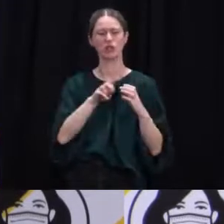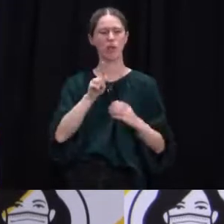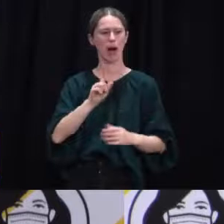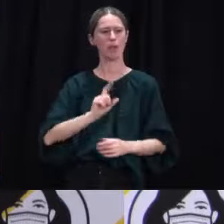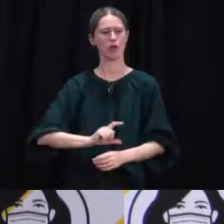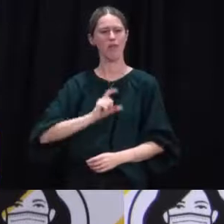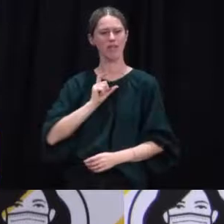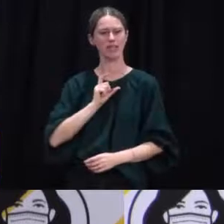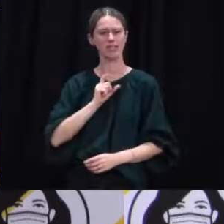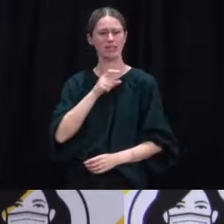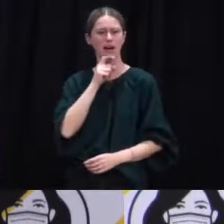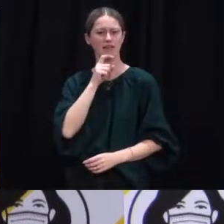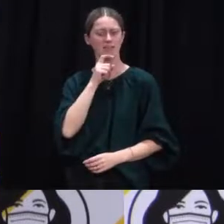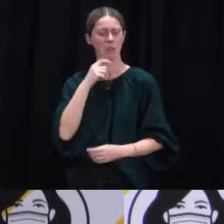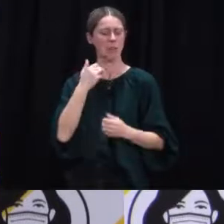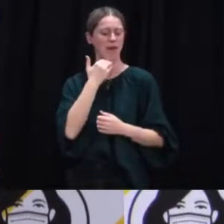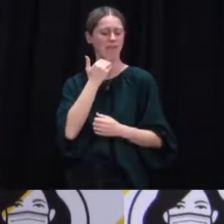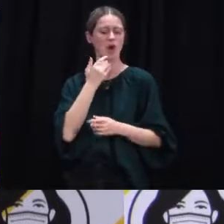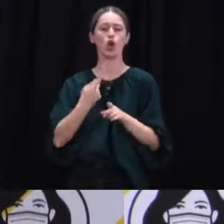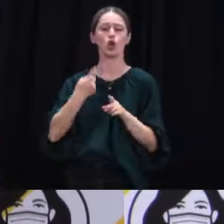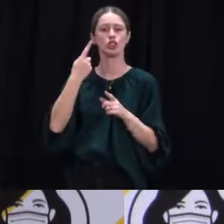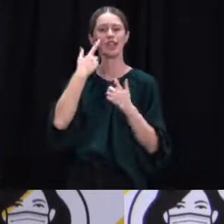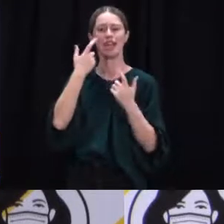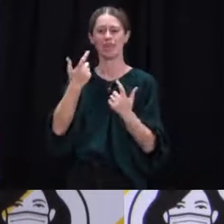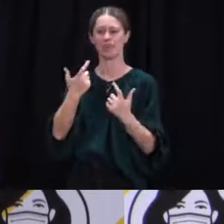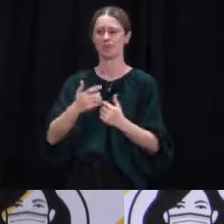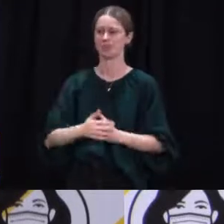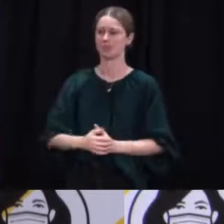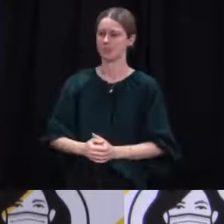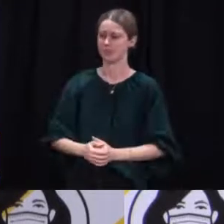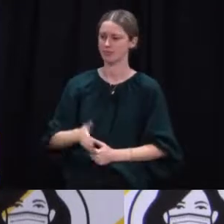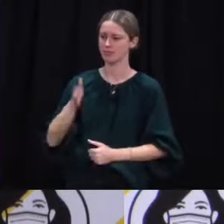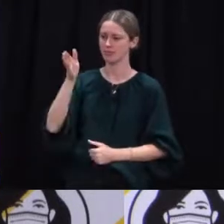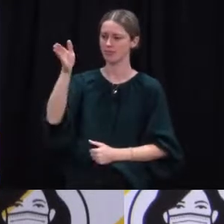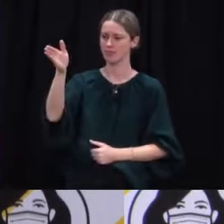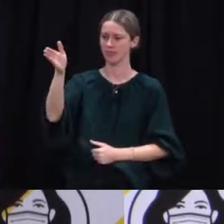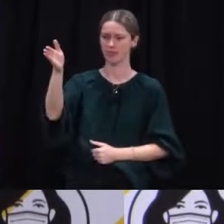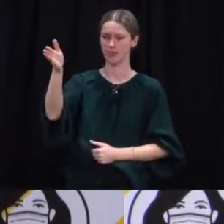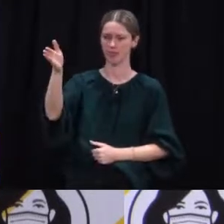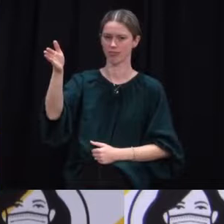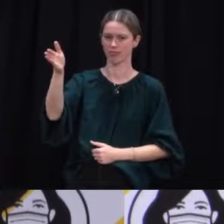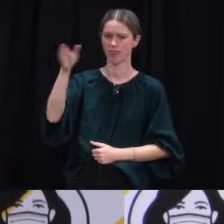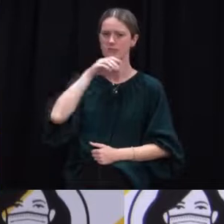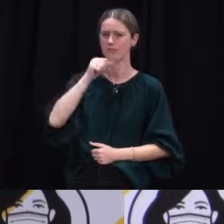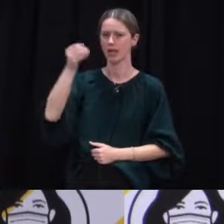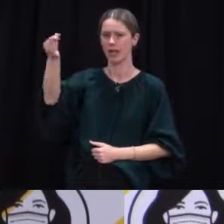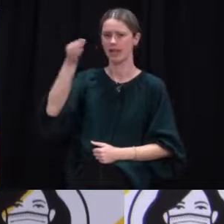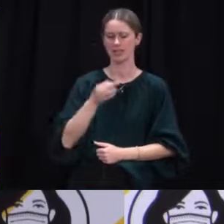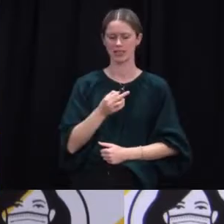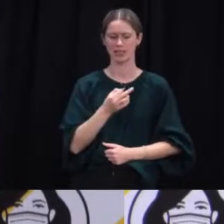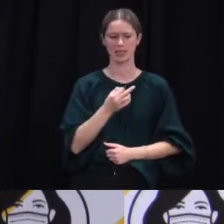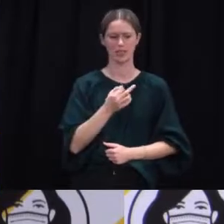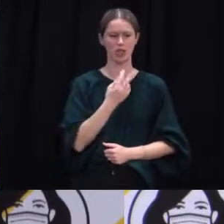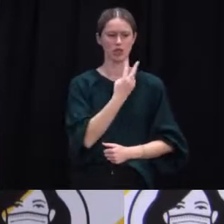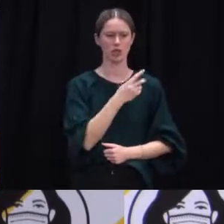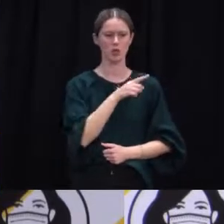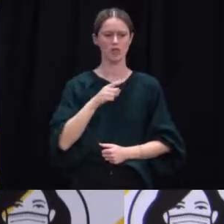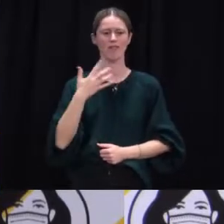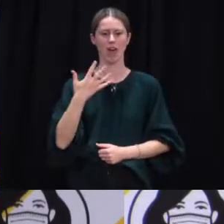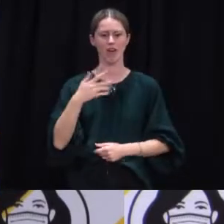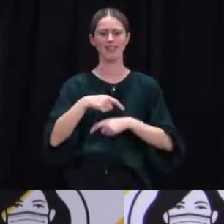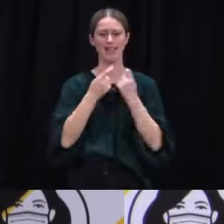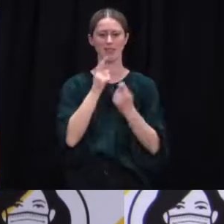been at a location of interest and they have to be stood down. So that is creating pressure, but I'm confident that the staffing is available to make sure urgent care can be